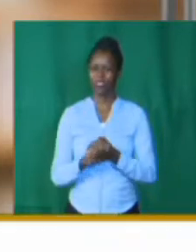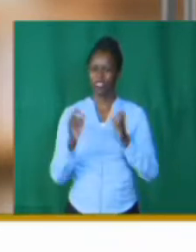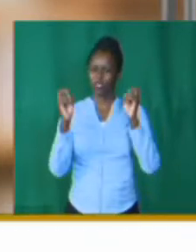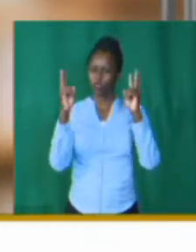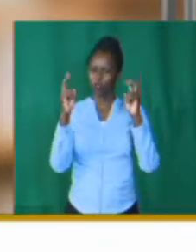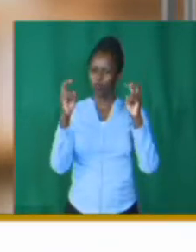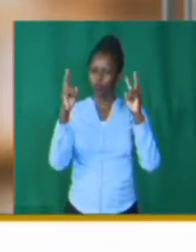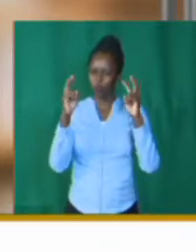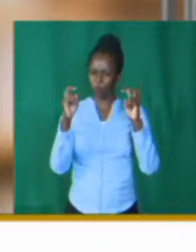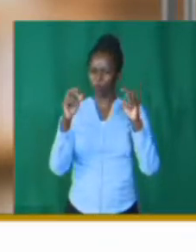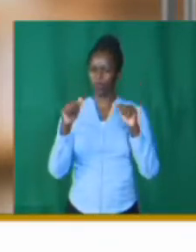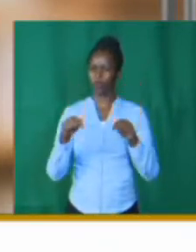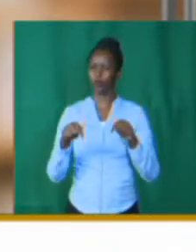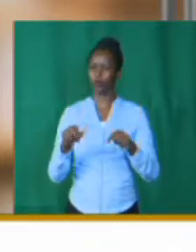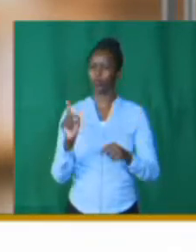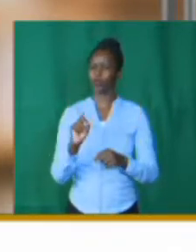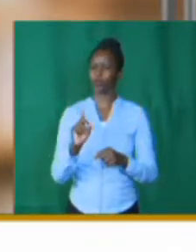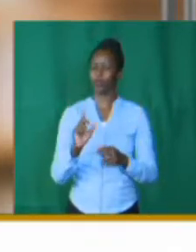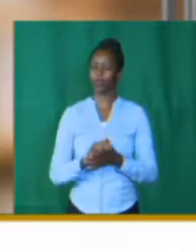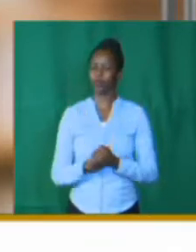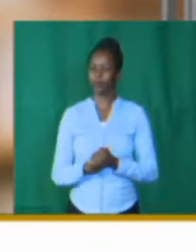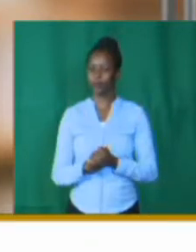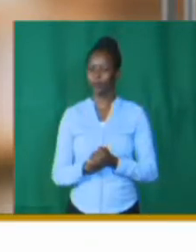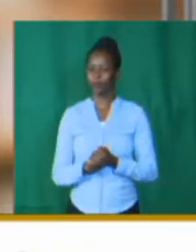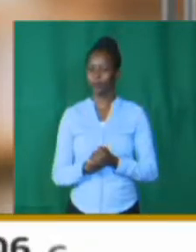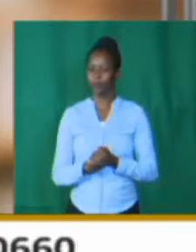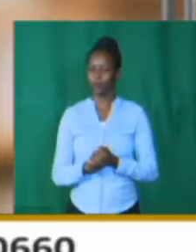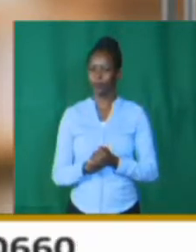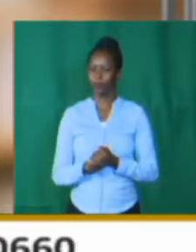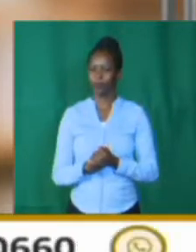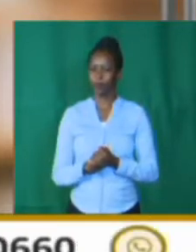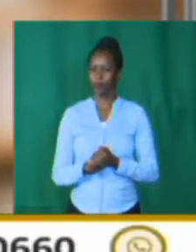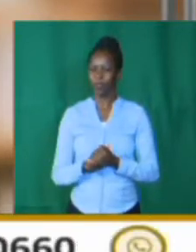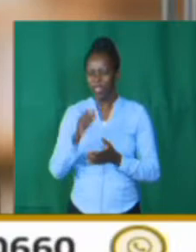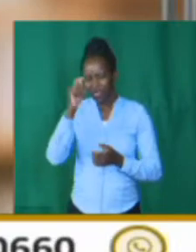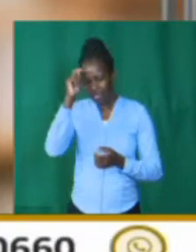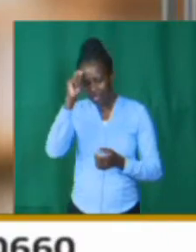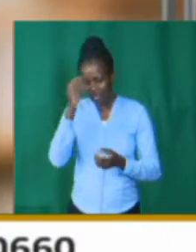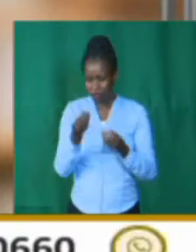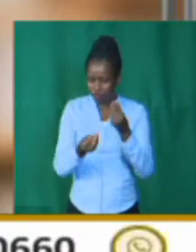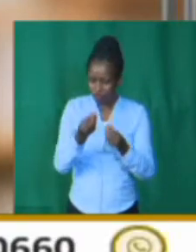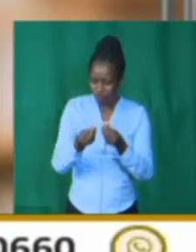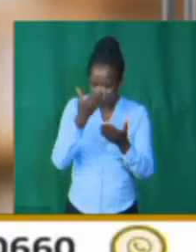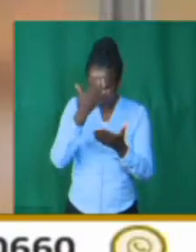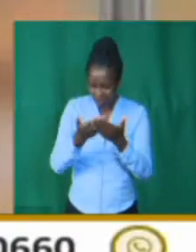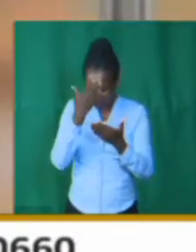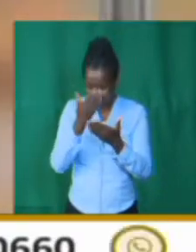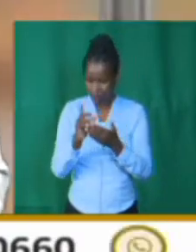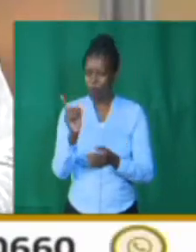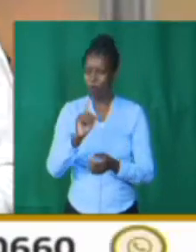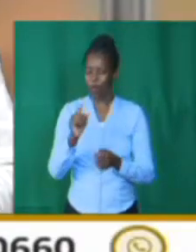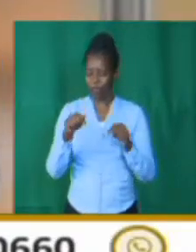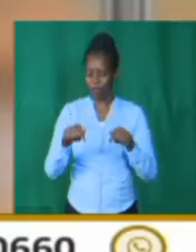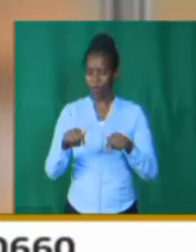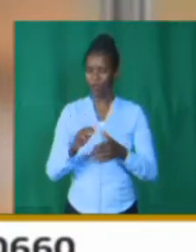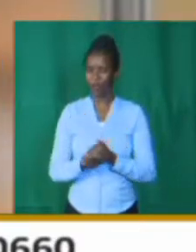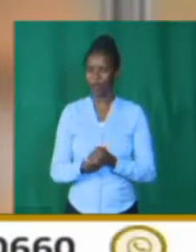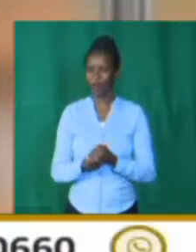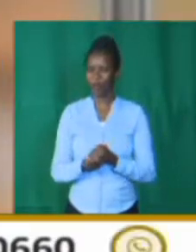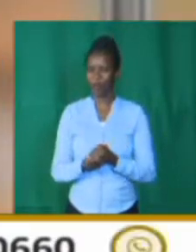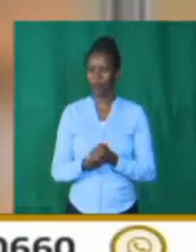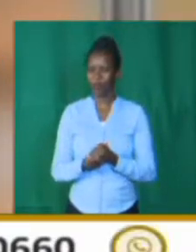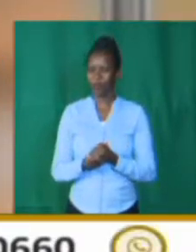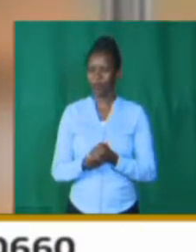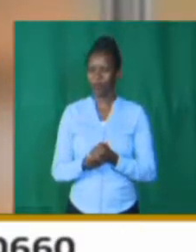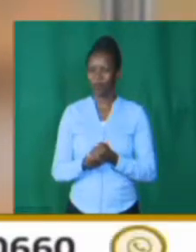topic about, and what are you hoping that your learner will have learned by the end of this lesson? Okay, today's